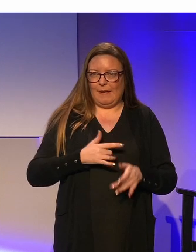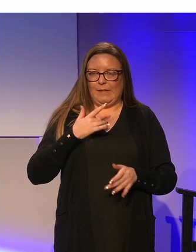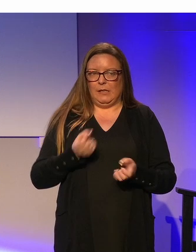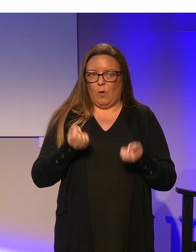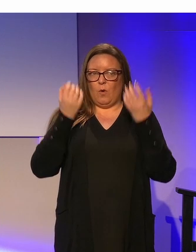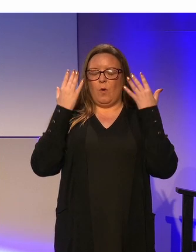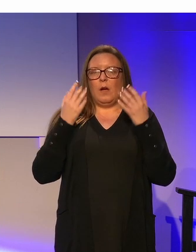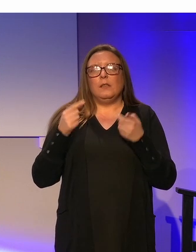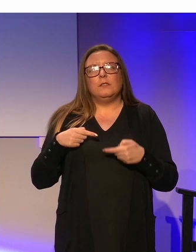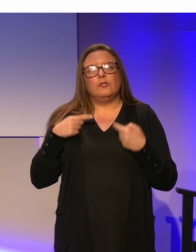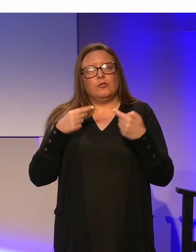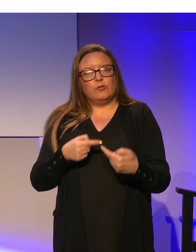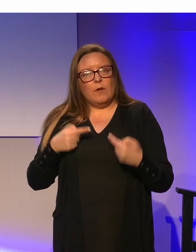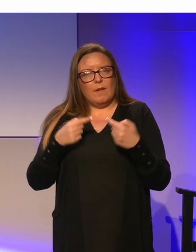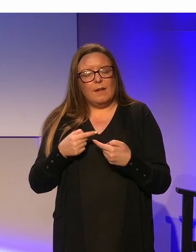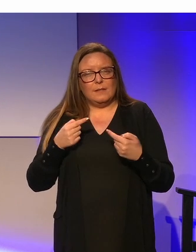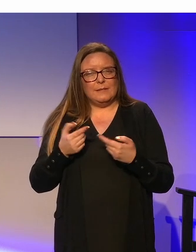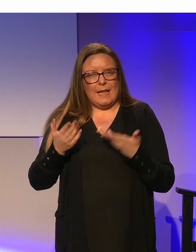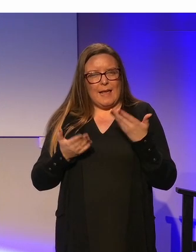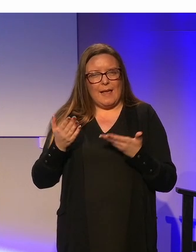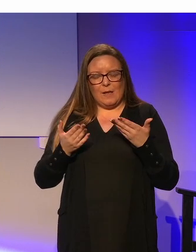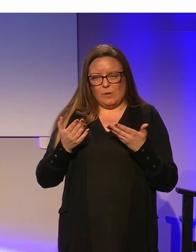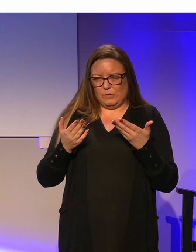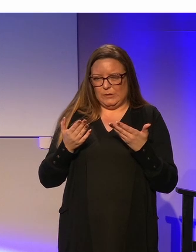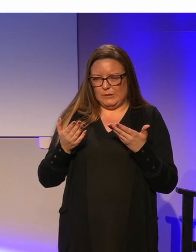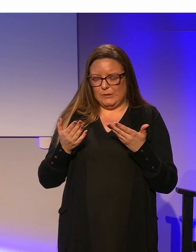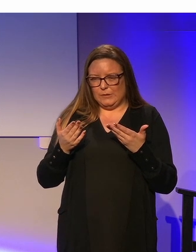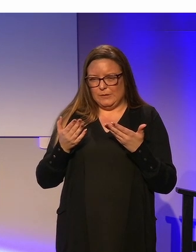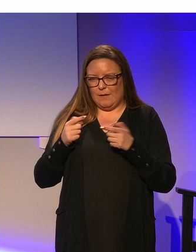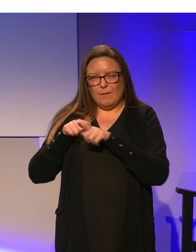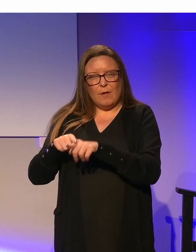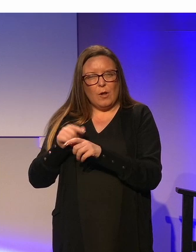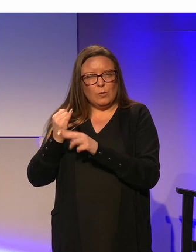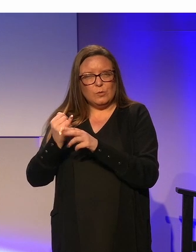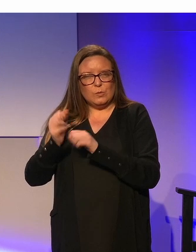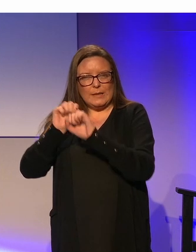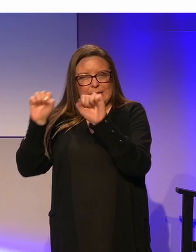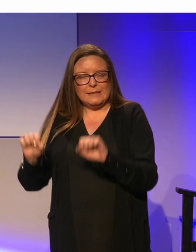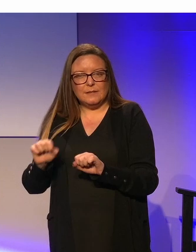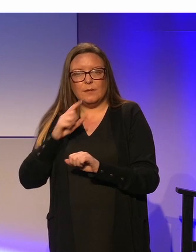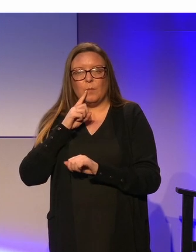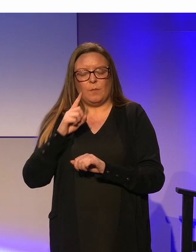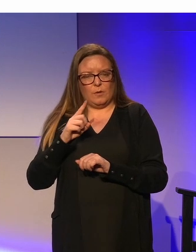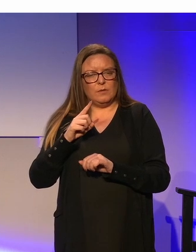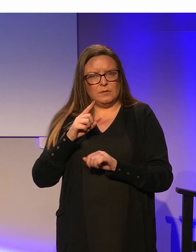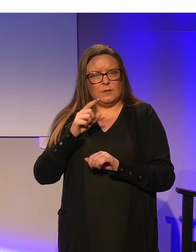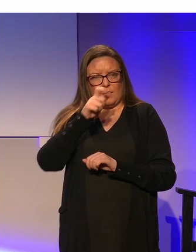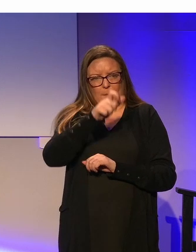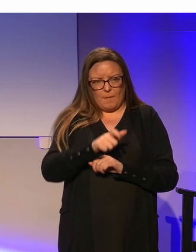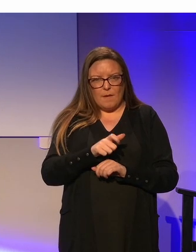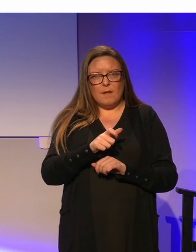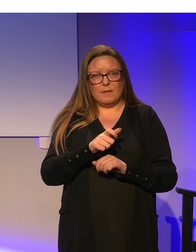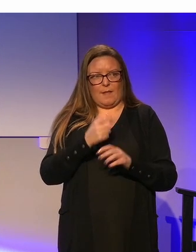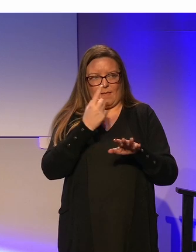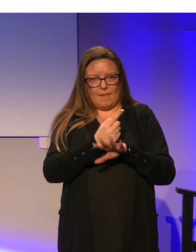overwhelming to always to be struggling to navigate the school system. So parent carers, what matters to them is a key worker, a person in